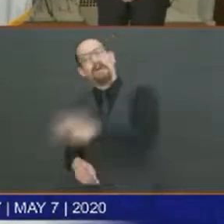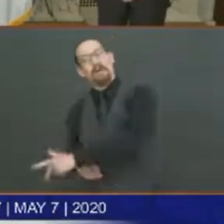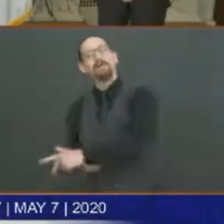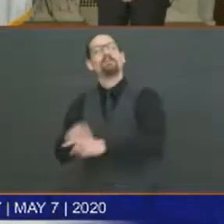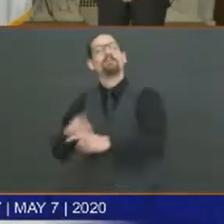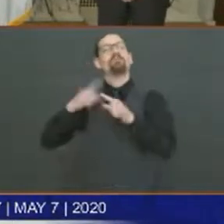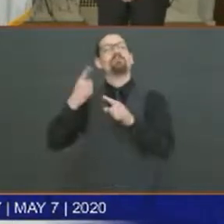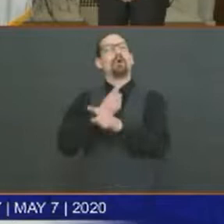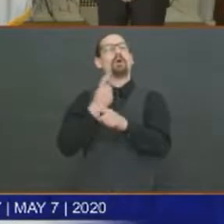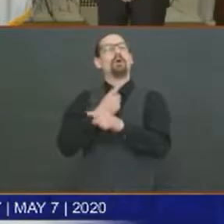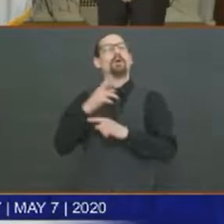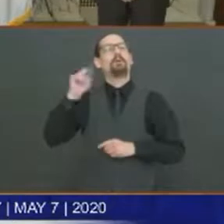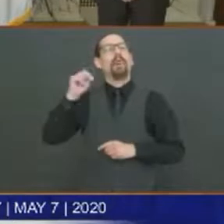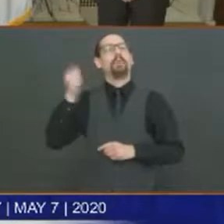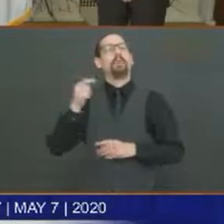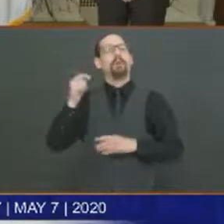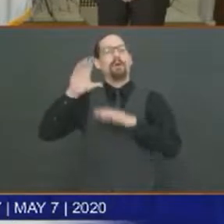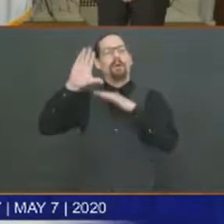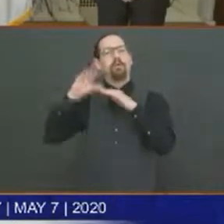would say.